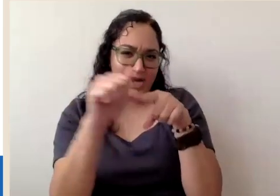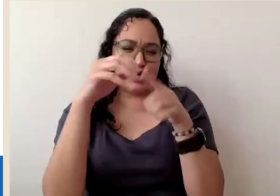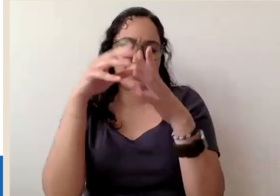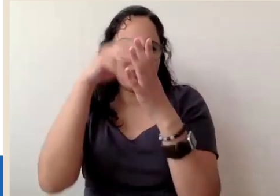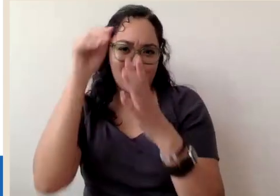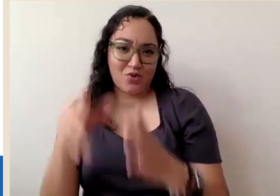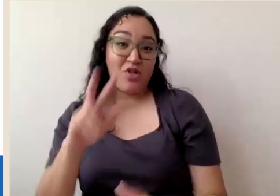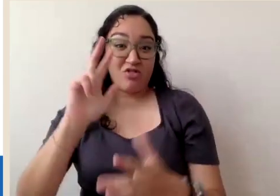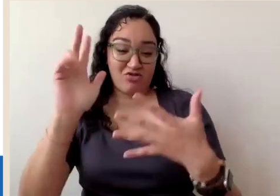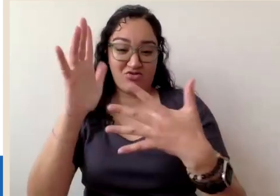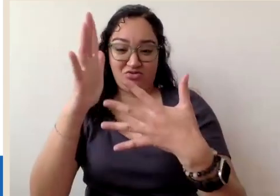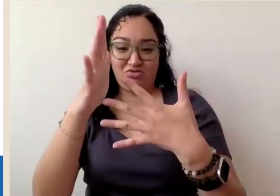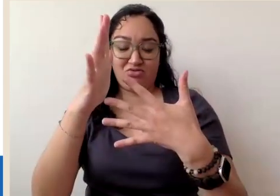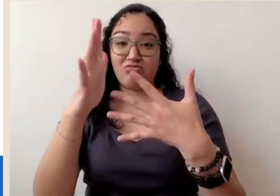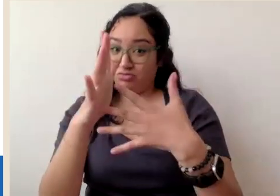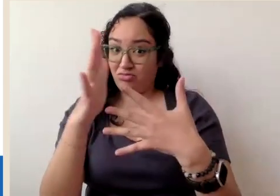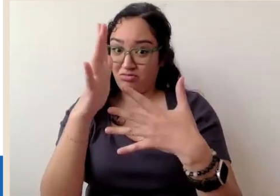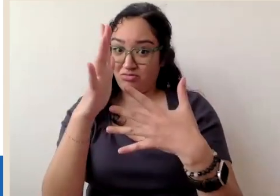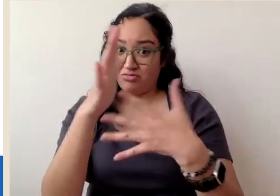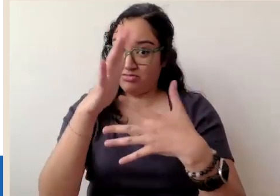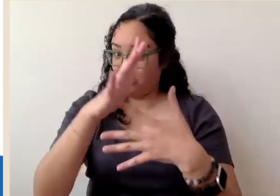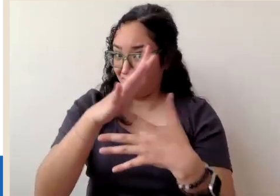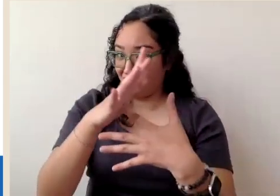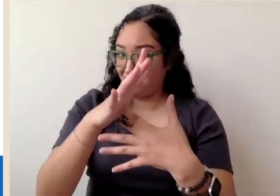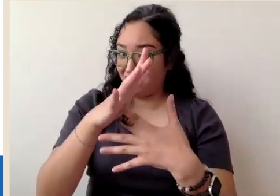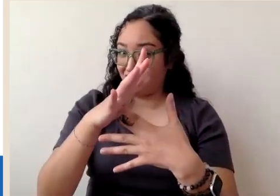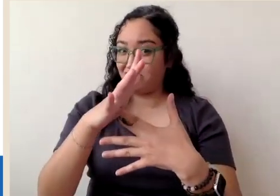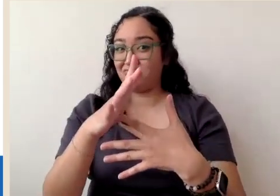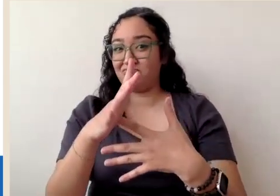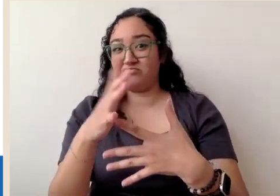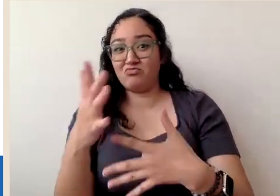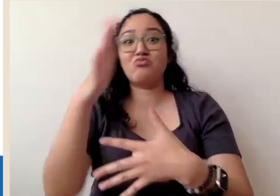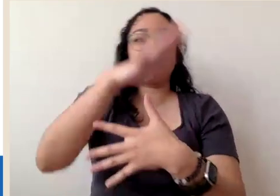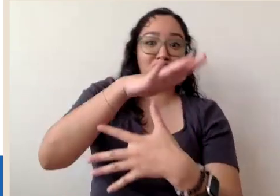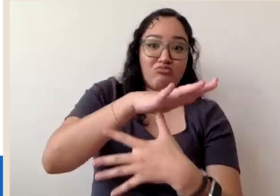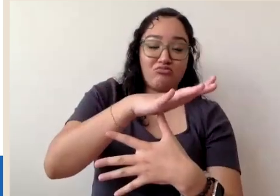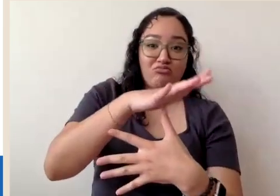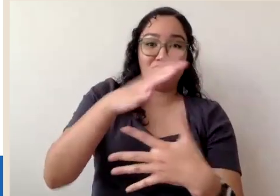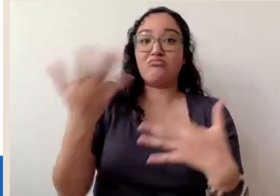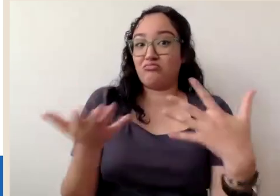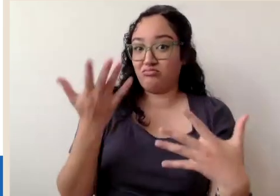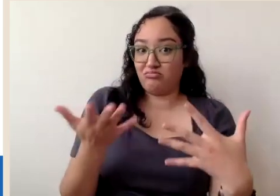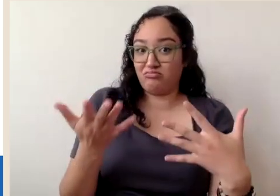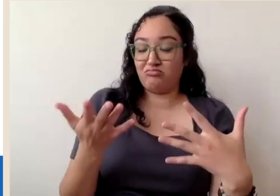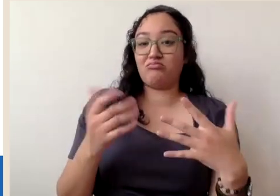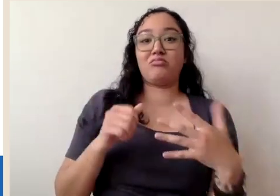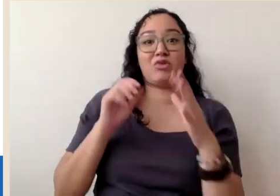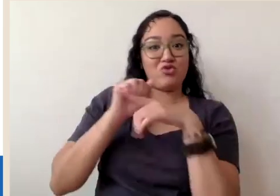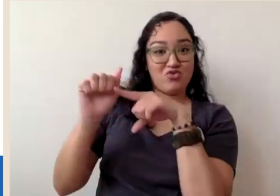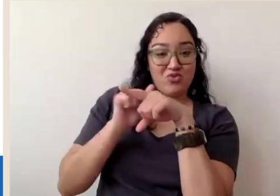third year of high school, juniors, or in their fourth year of high school, about to graduate, seniors,